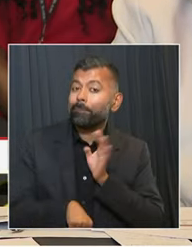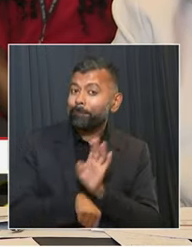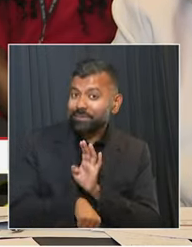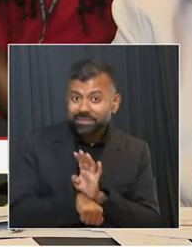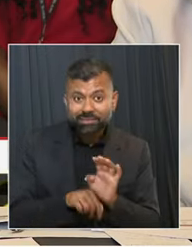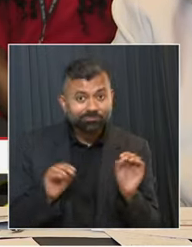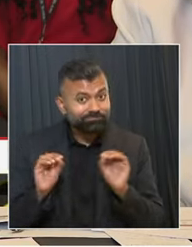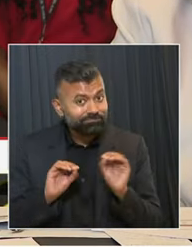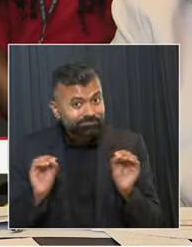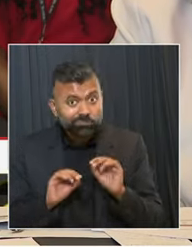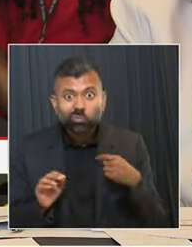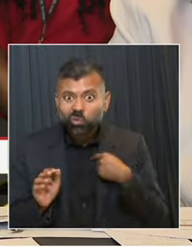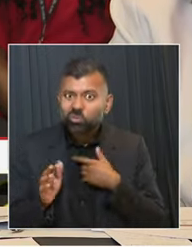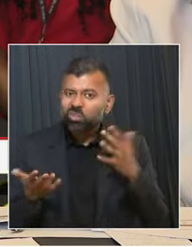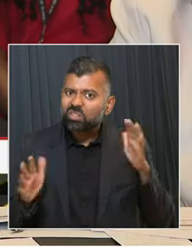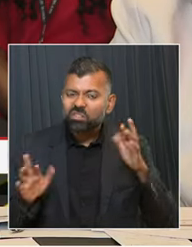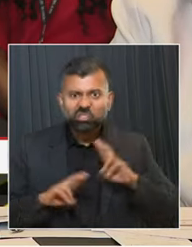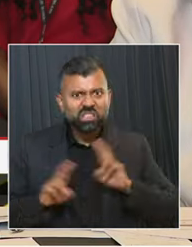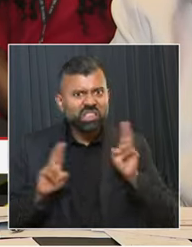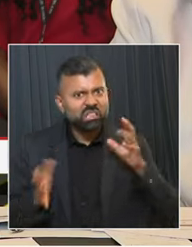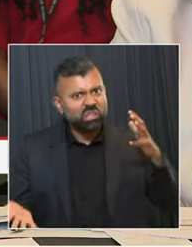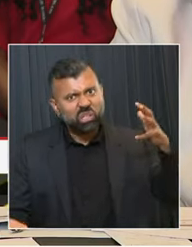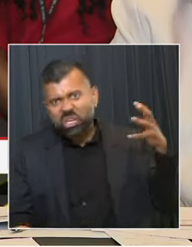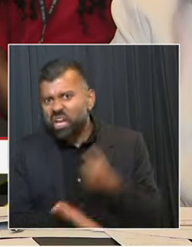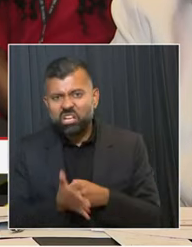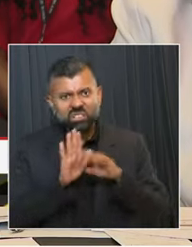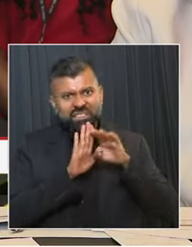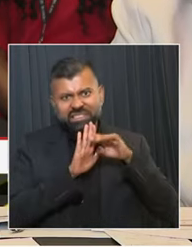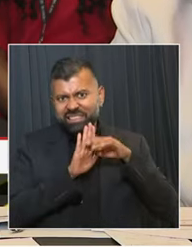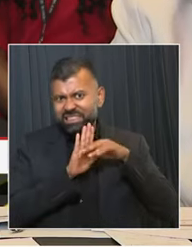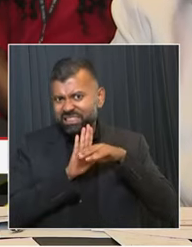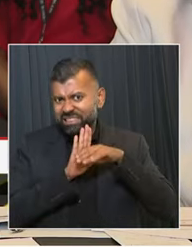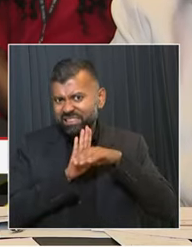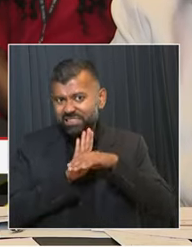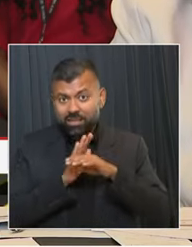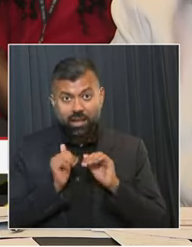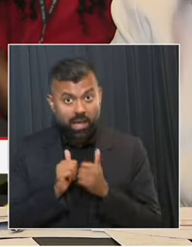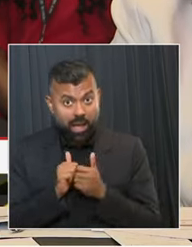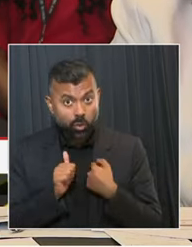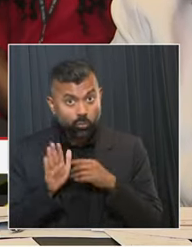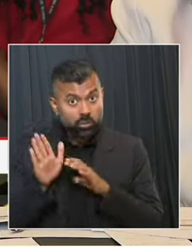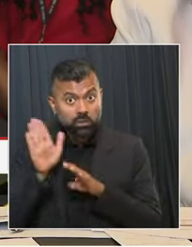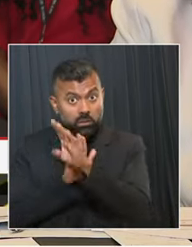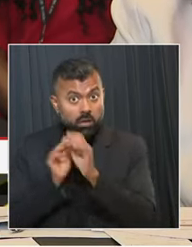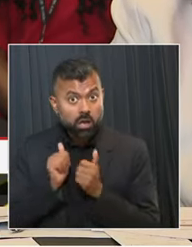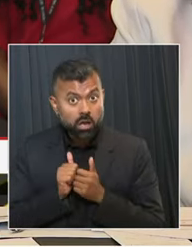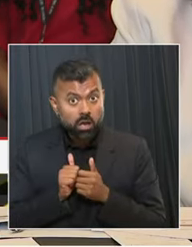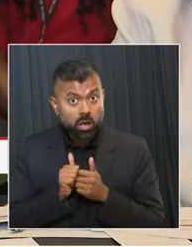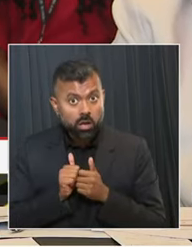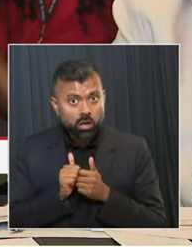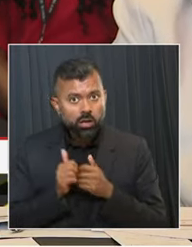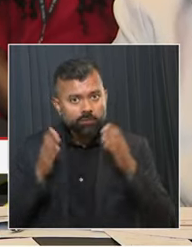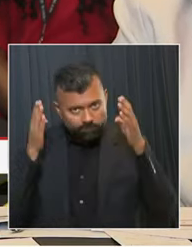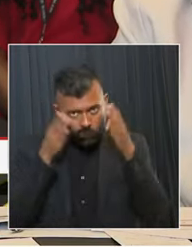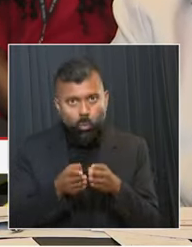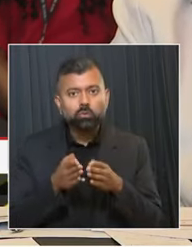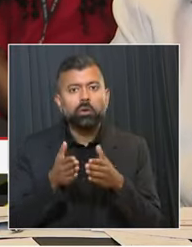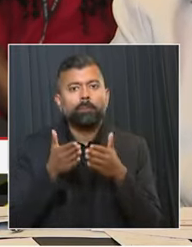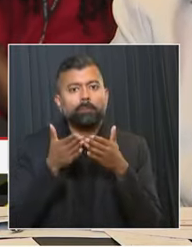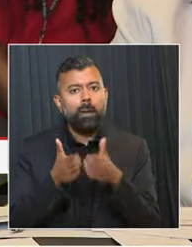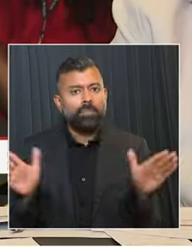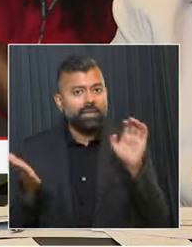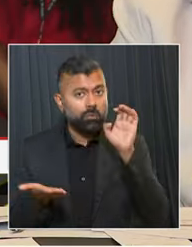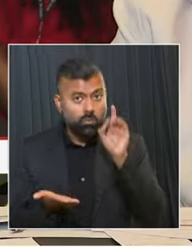our relentless commitment to public education in public schools has led to an increase in the number